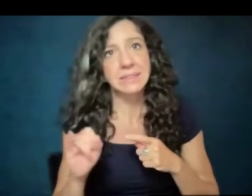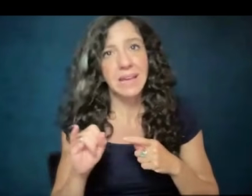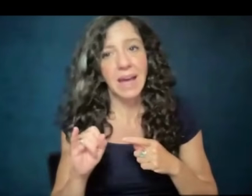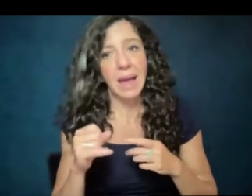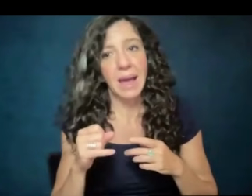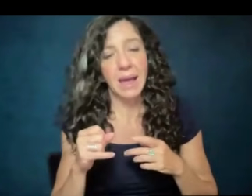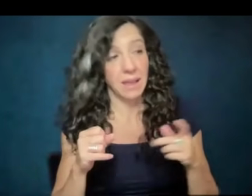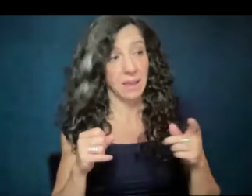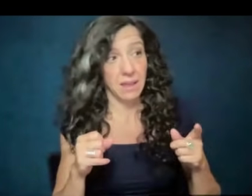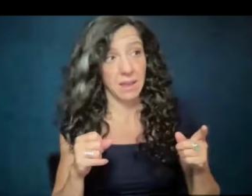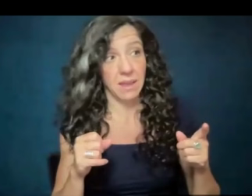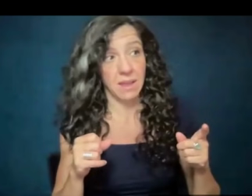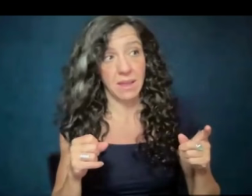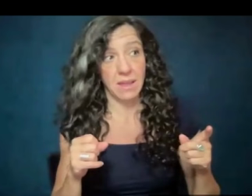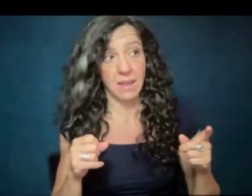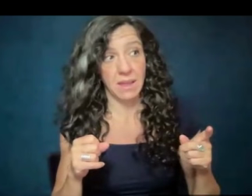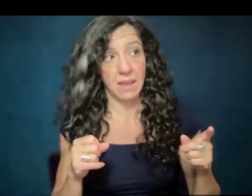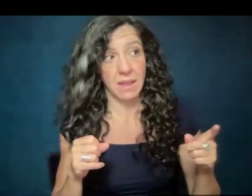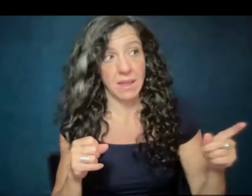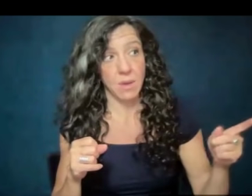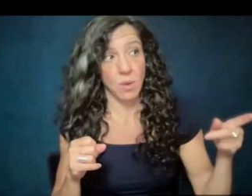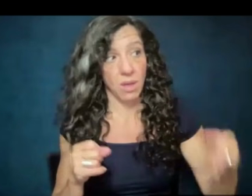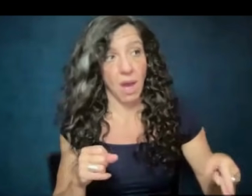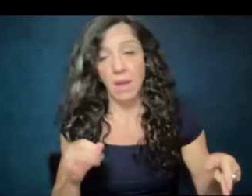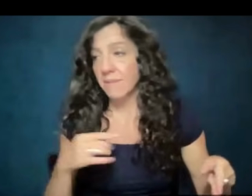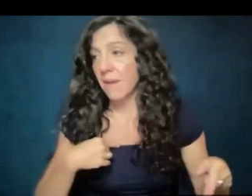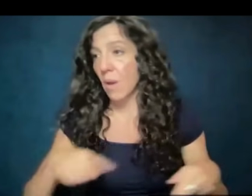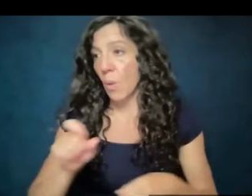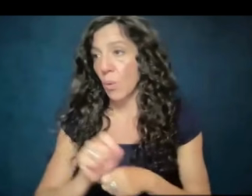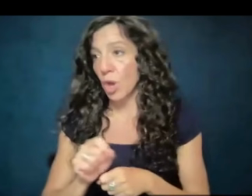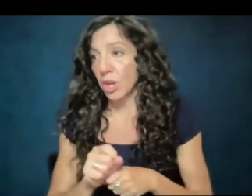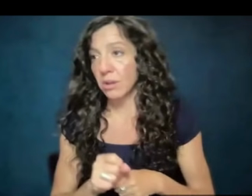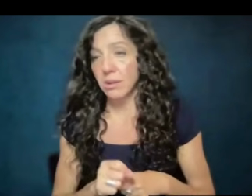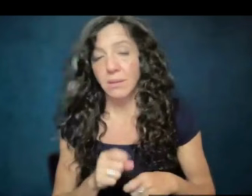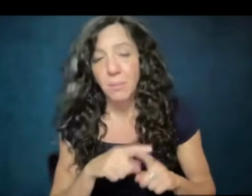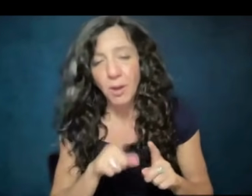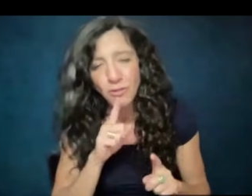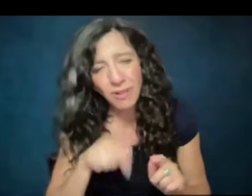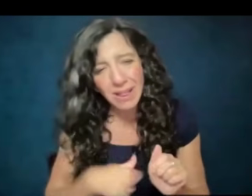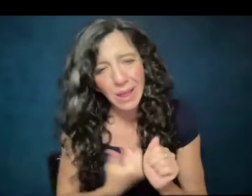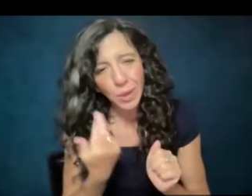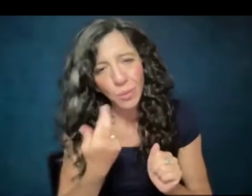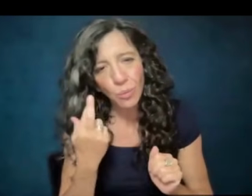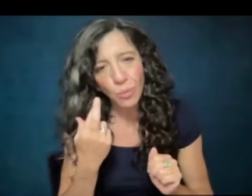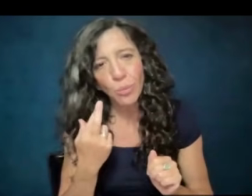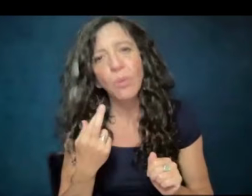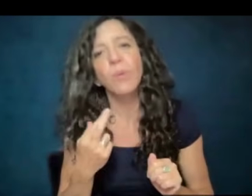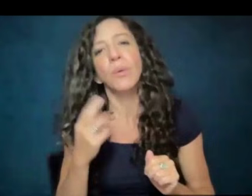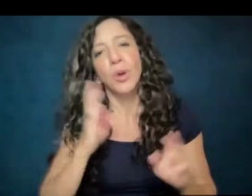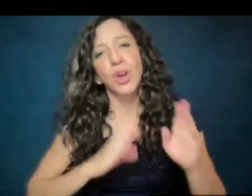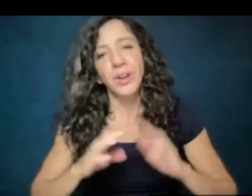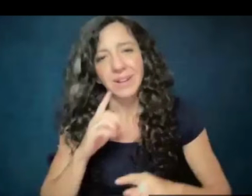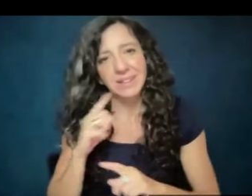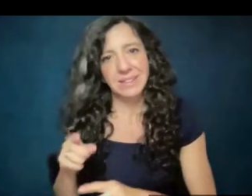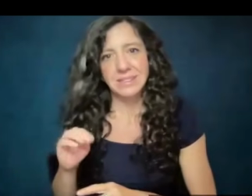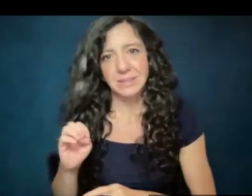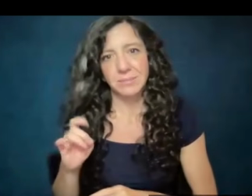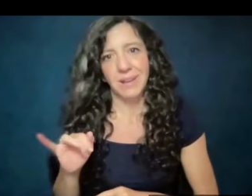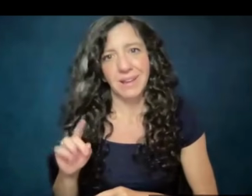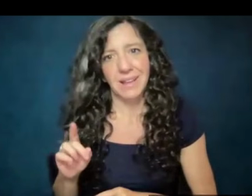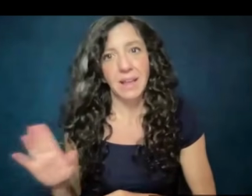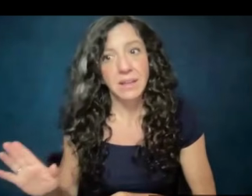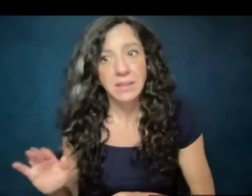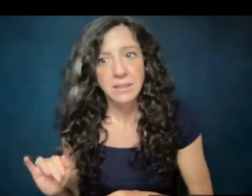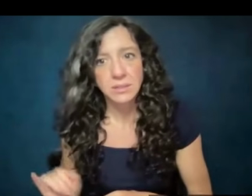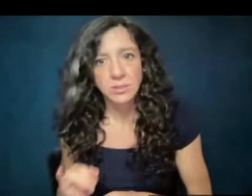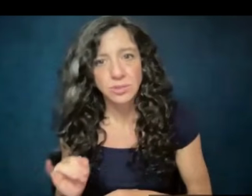they know that they're on SSI and it goes to zero, what will happen to that Medicaid? So let's talk